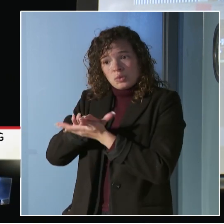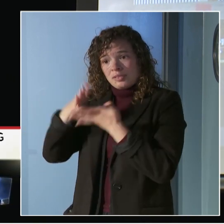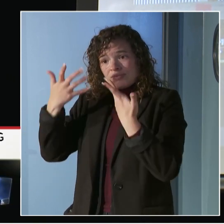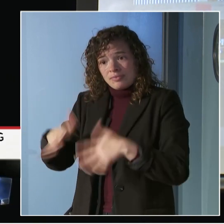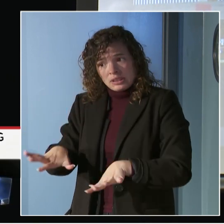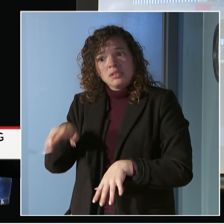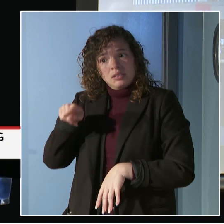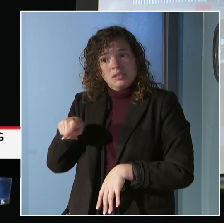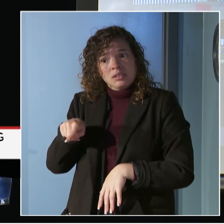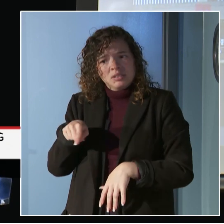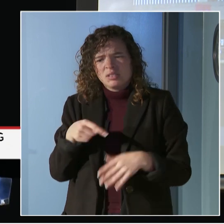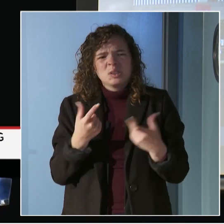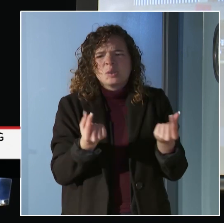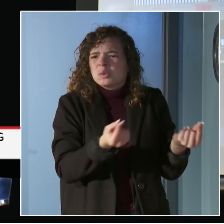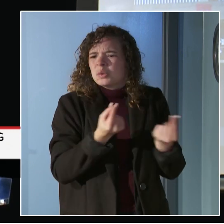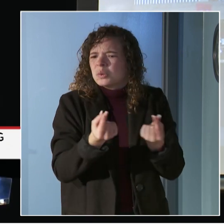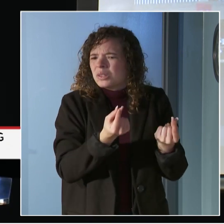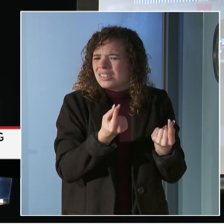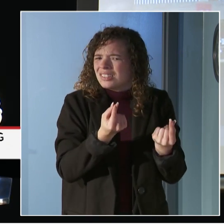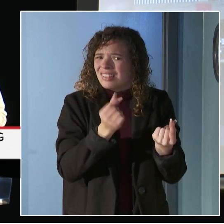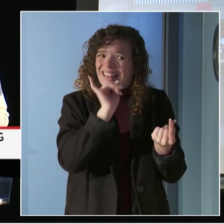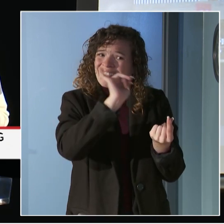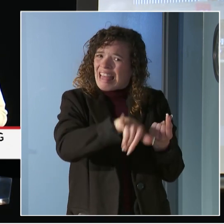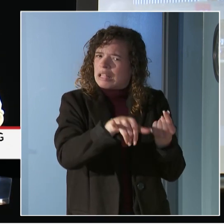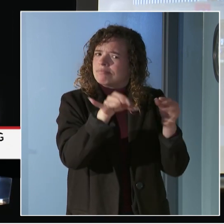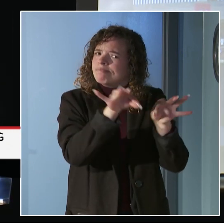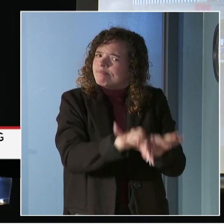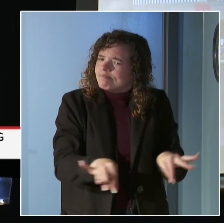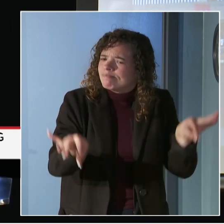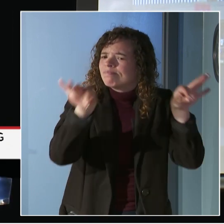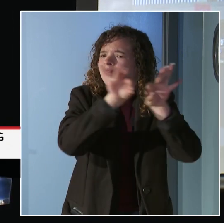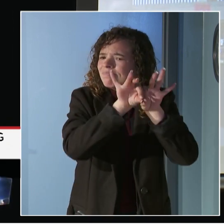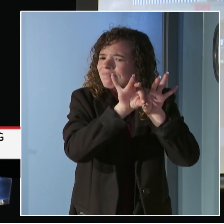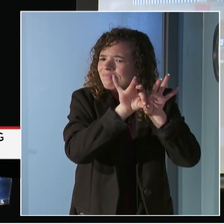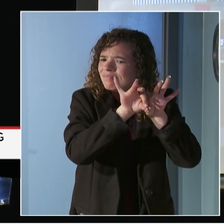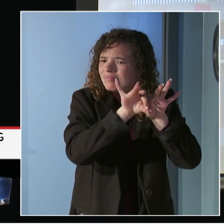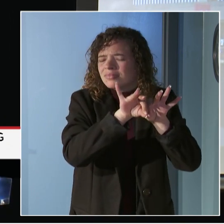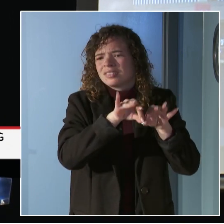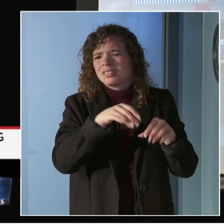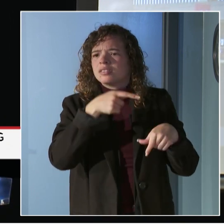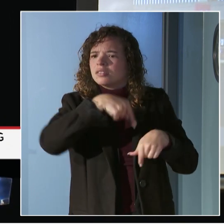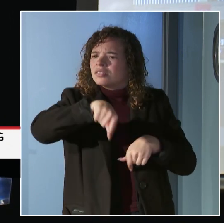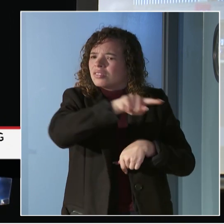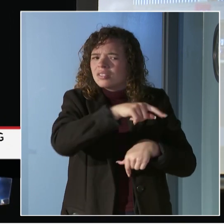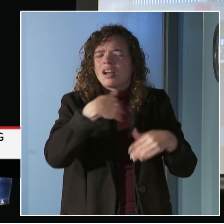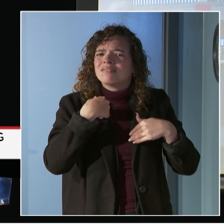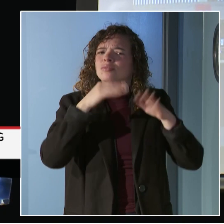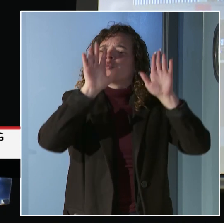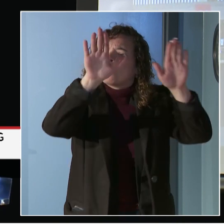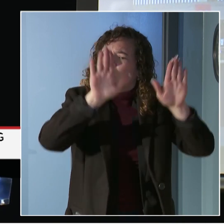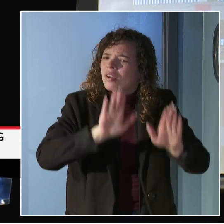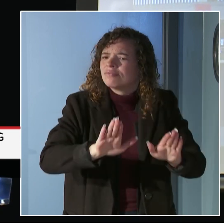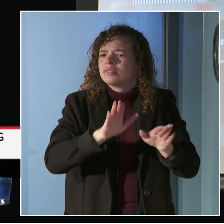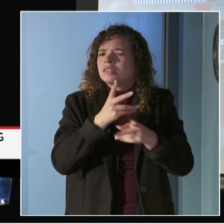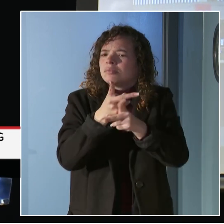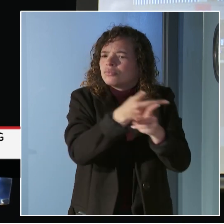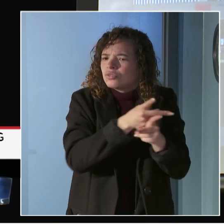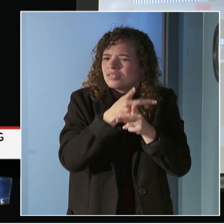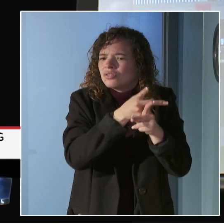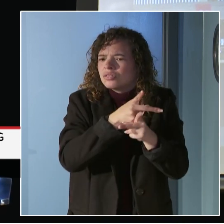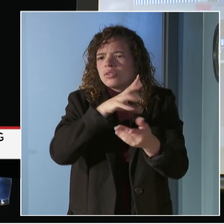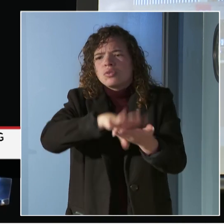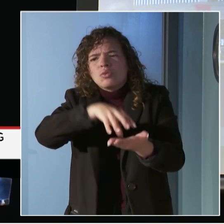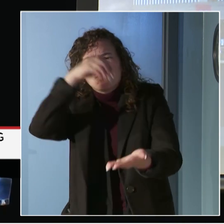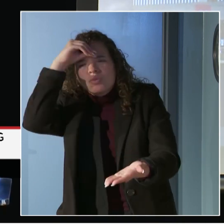of hours. It's always been important that our children have wonderful, supervised, enriching activities.